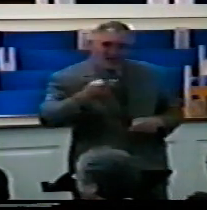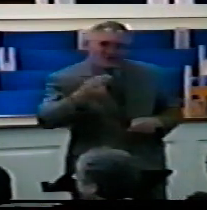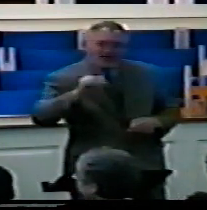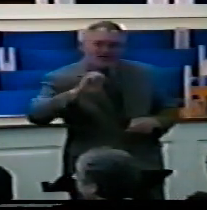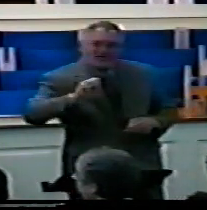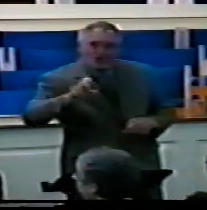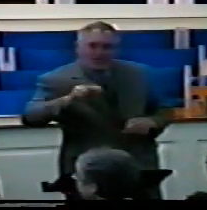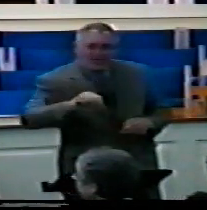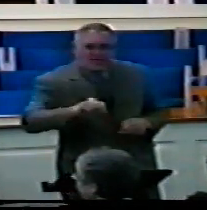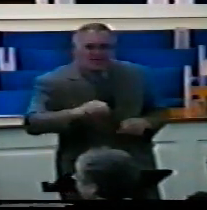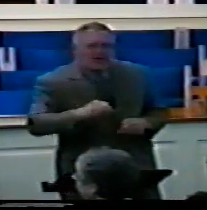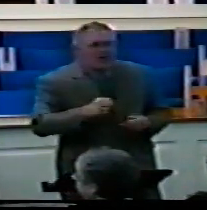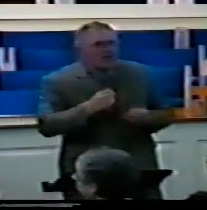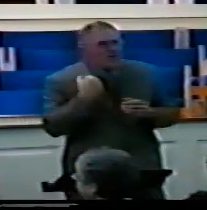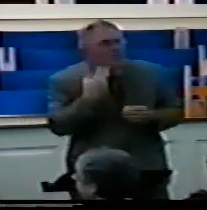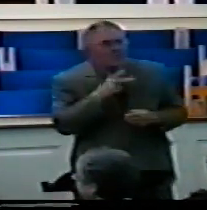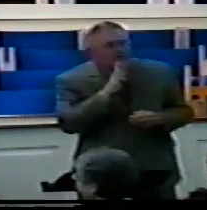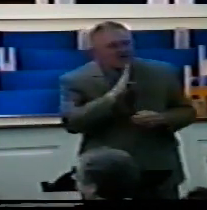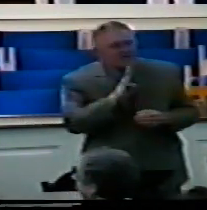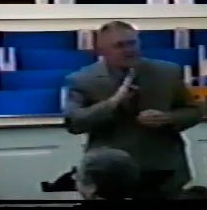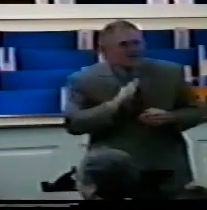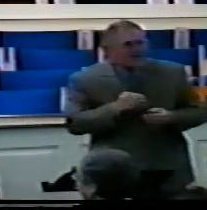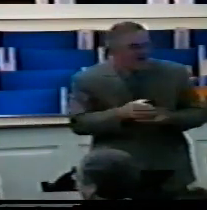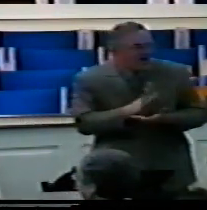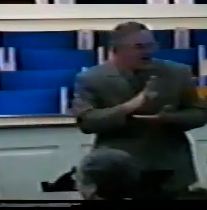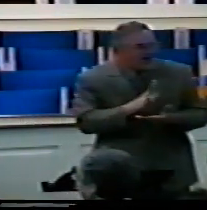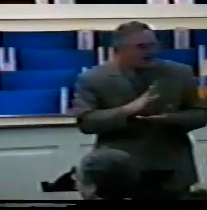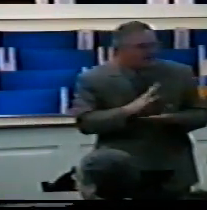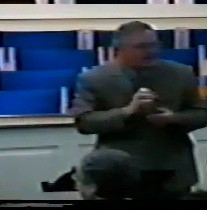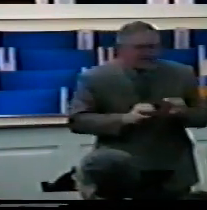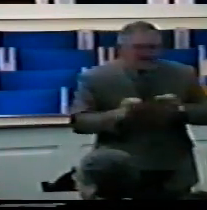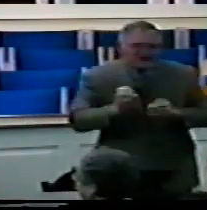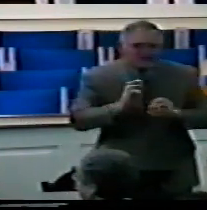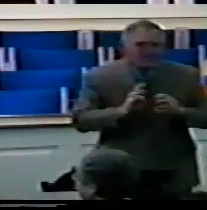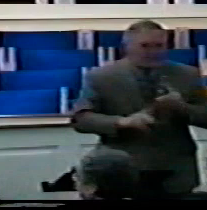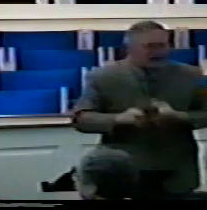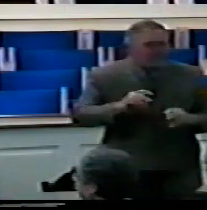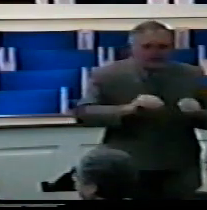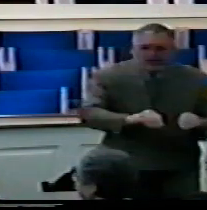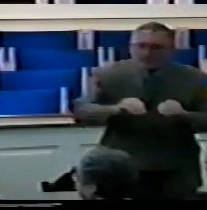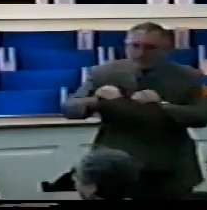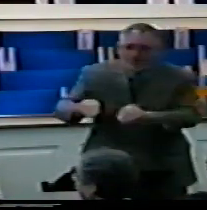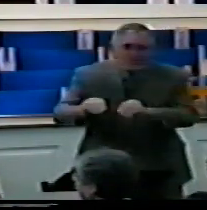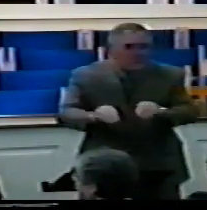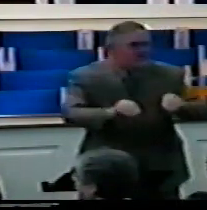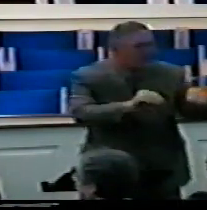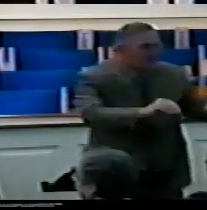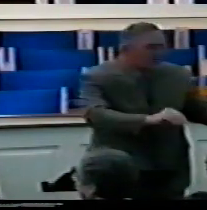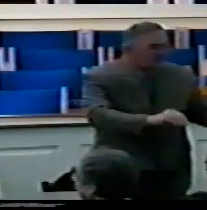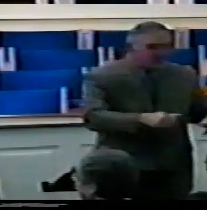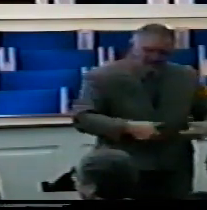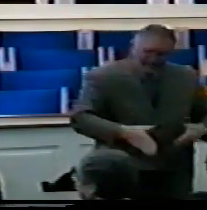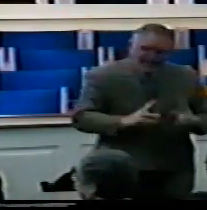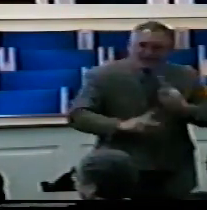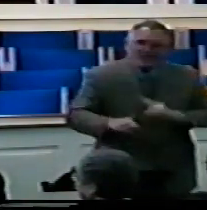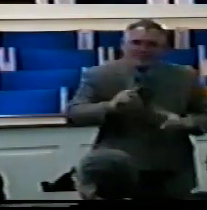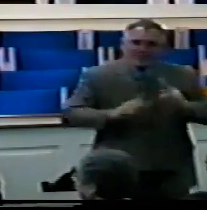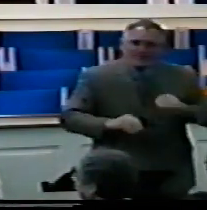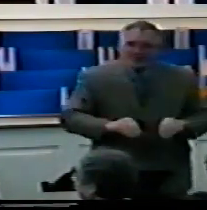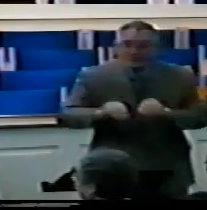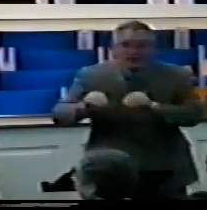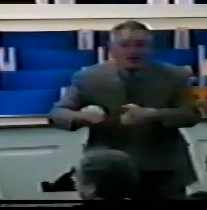I said, sir, would it be all right if the people moved about the plane? I said, no one's going anywhere. And he let the people start moving about the